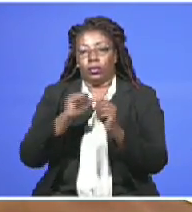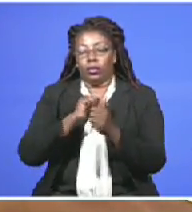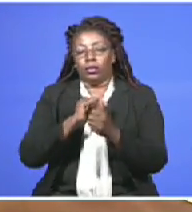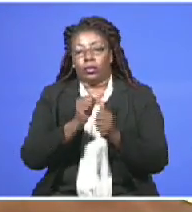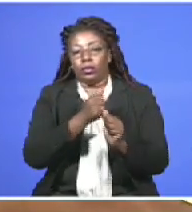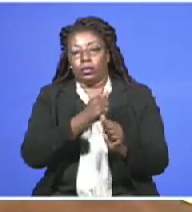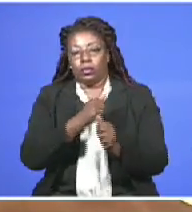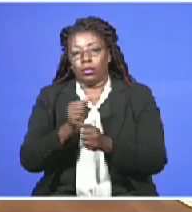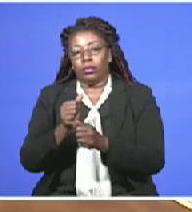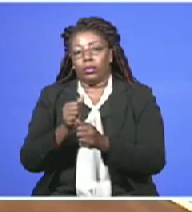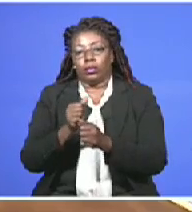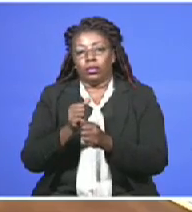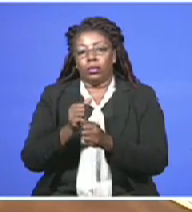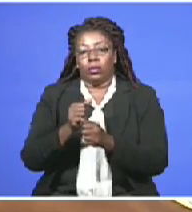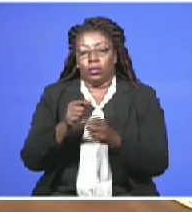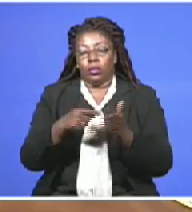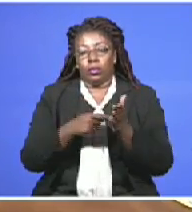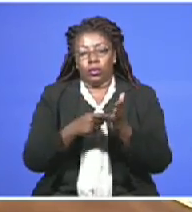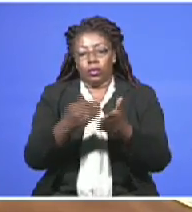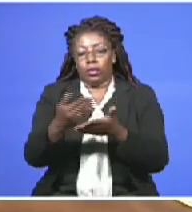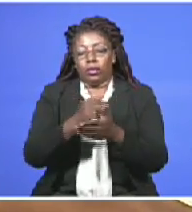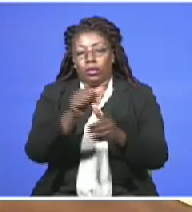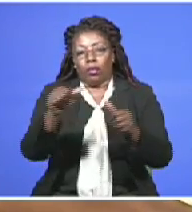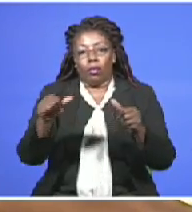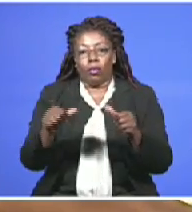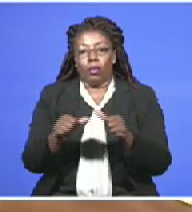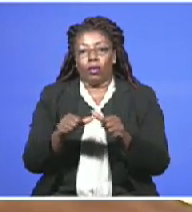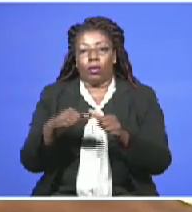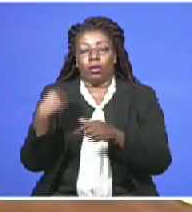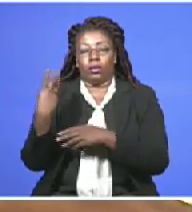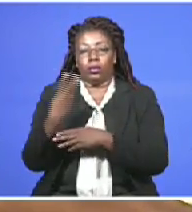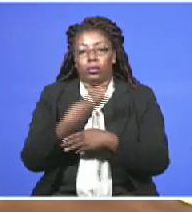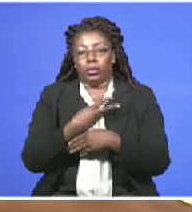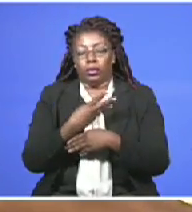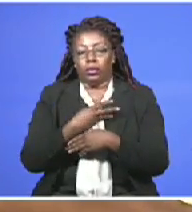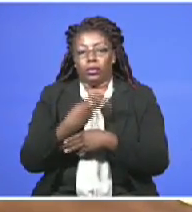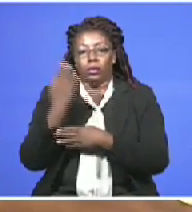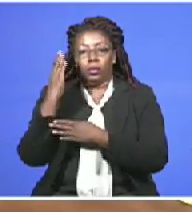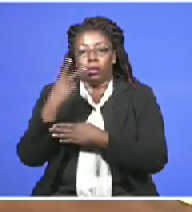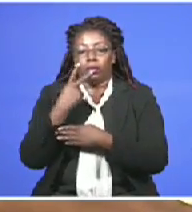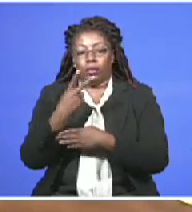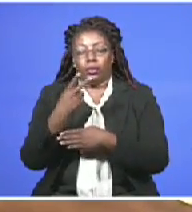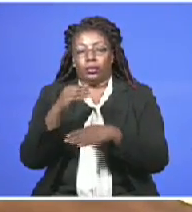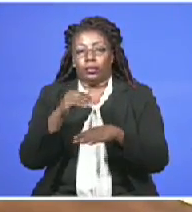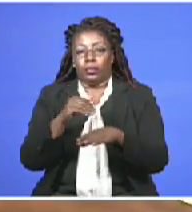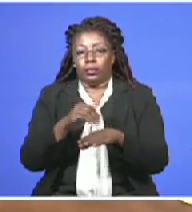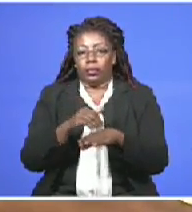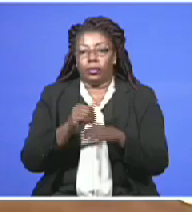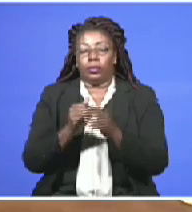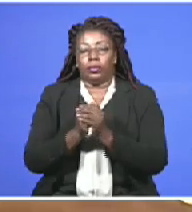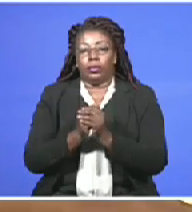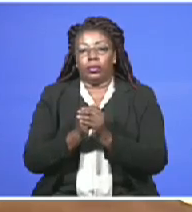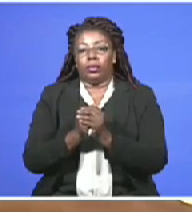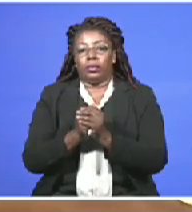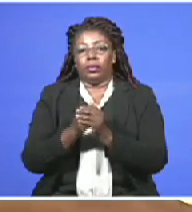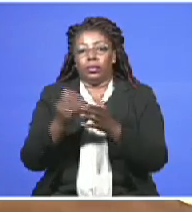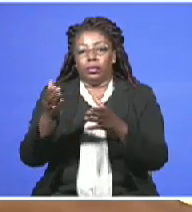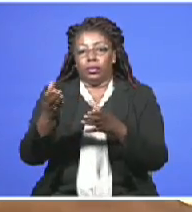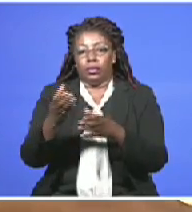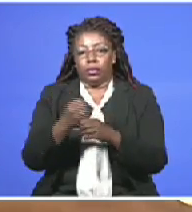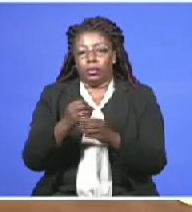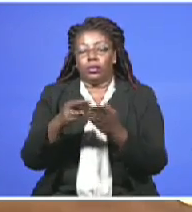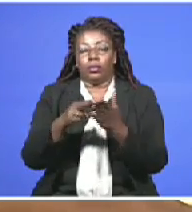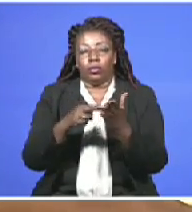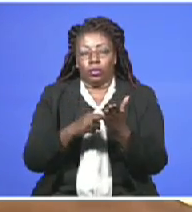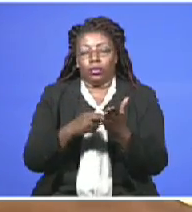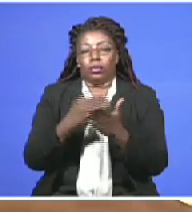pointed out some areas that we will be looking at. There are some amendments that are not in